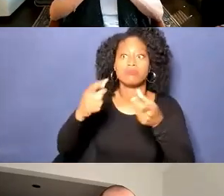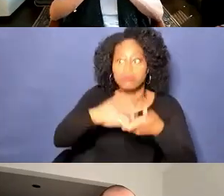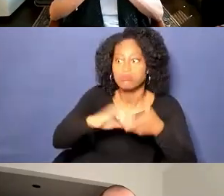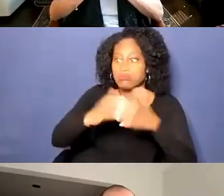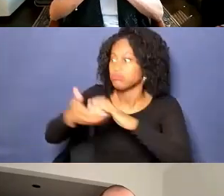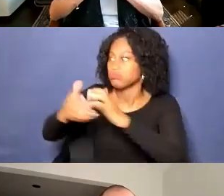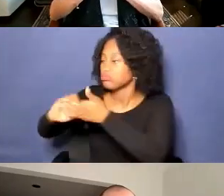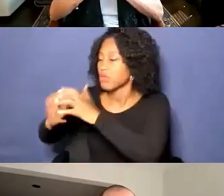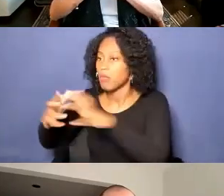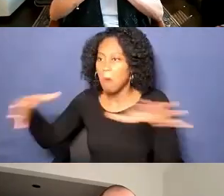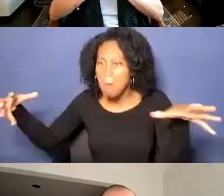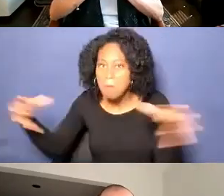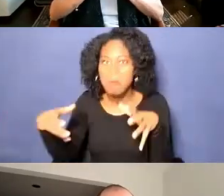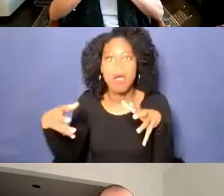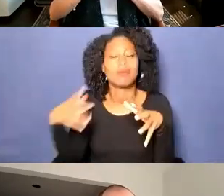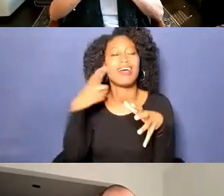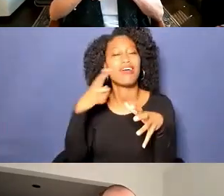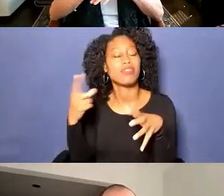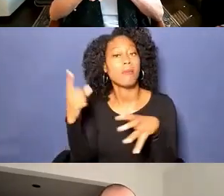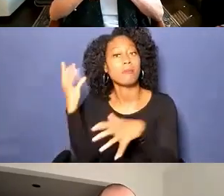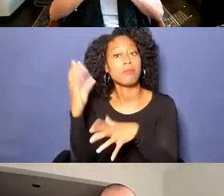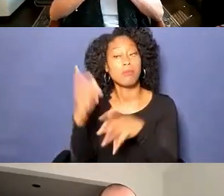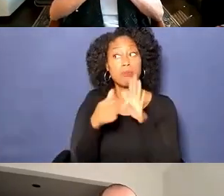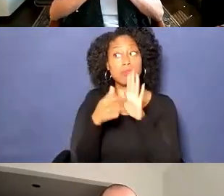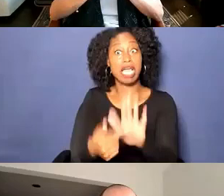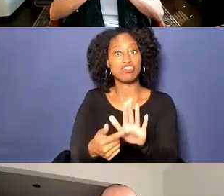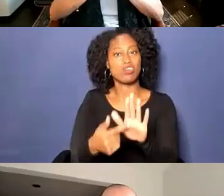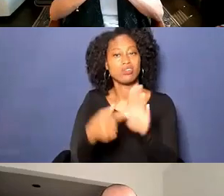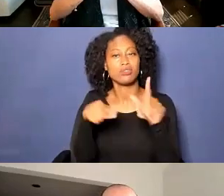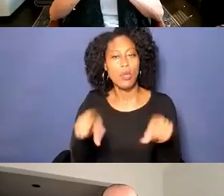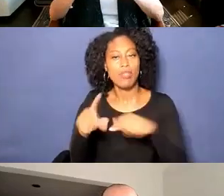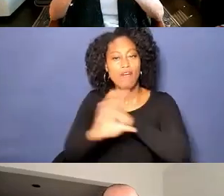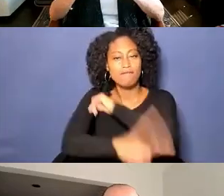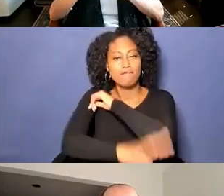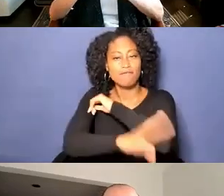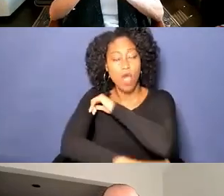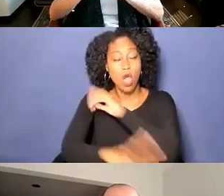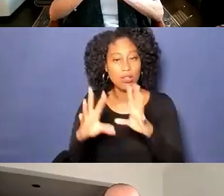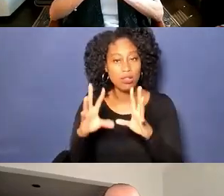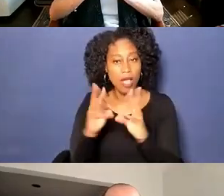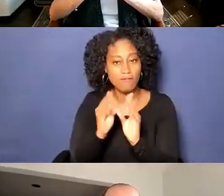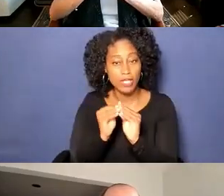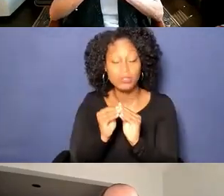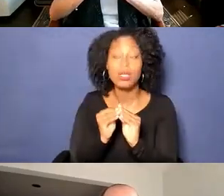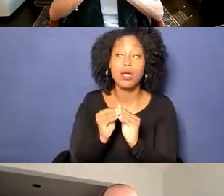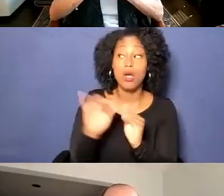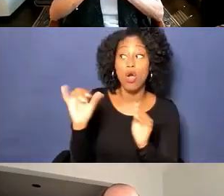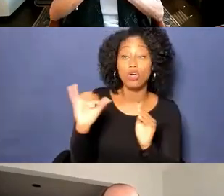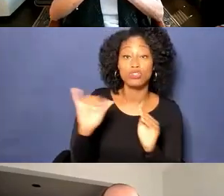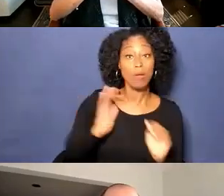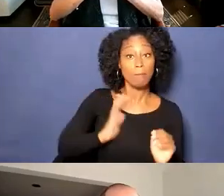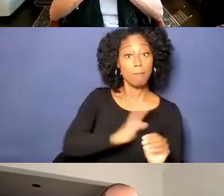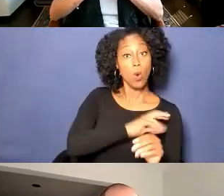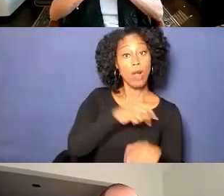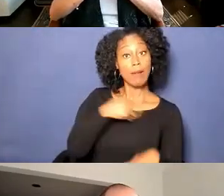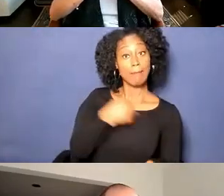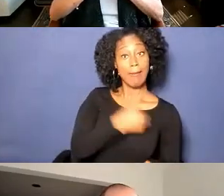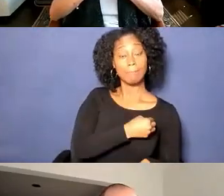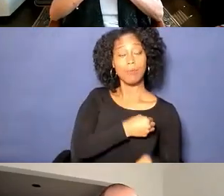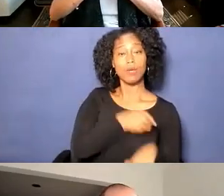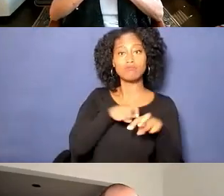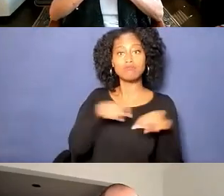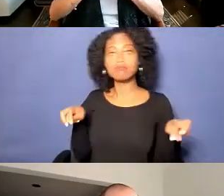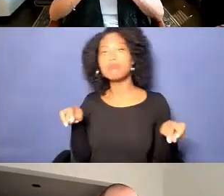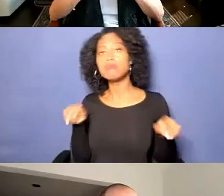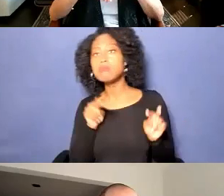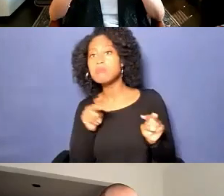presenters who come to the fall conference, and to members of the board who also